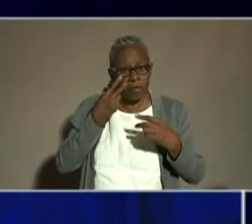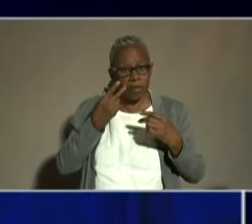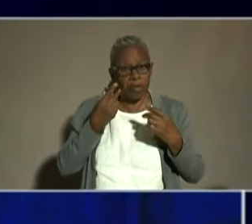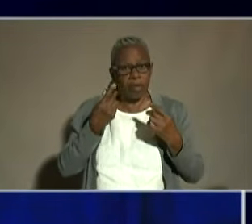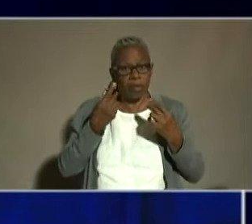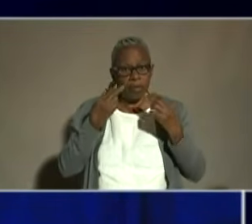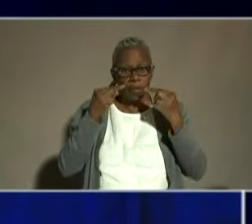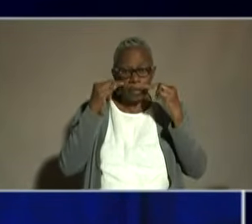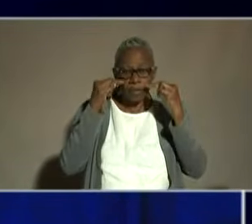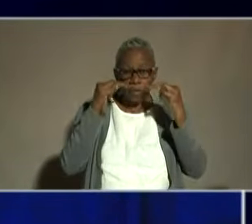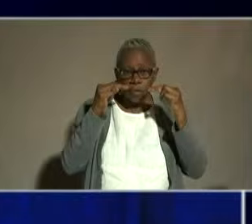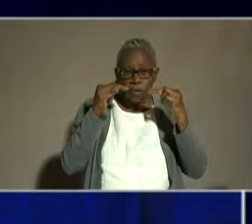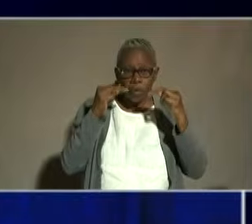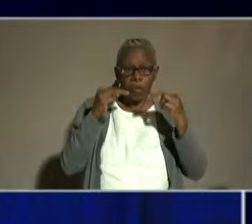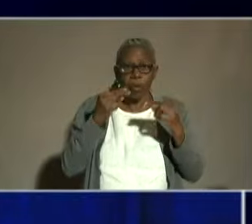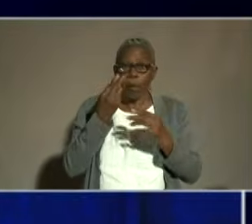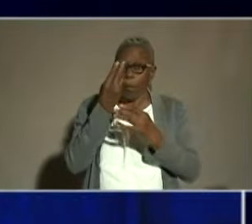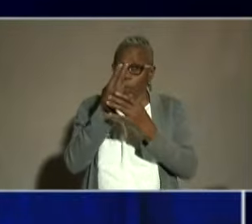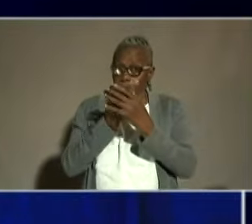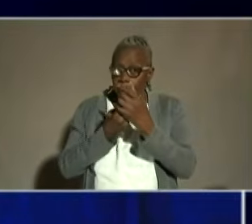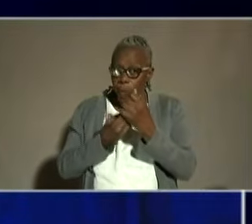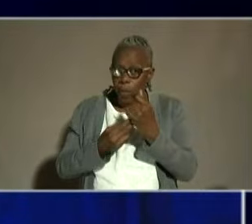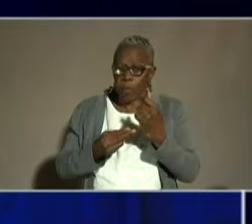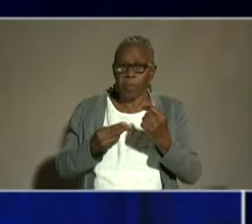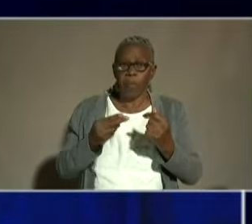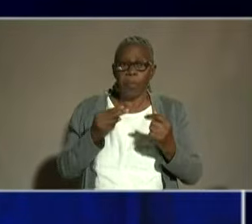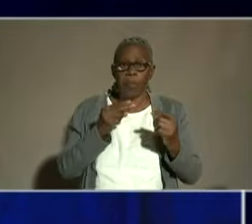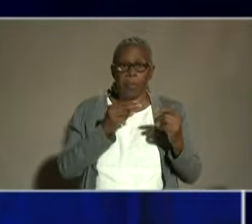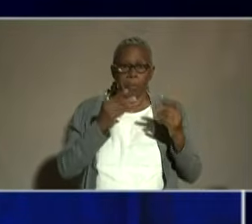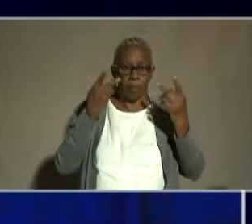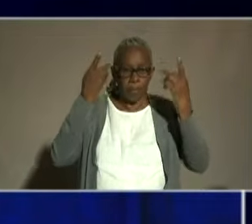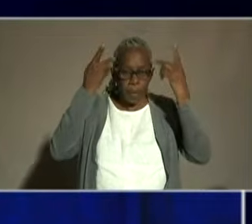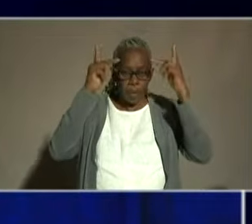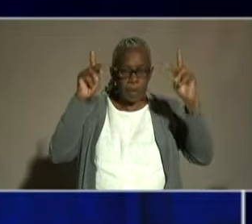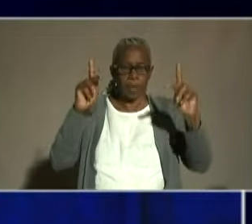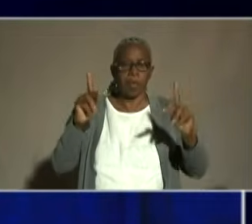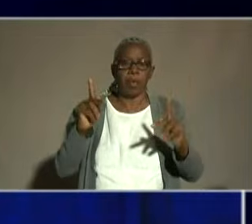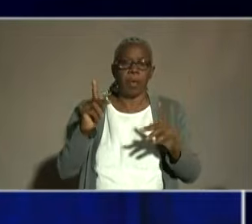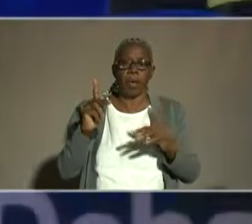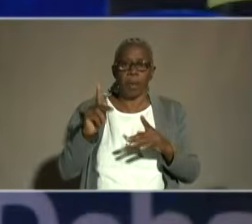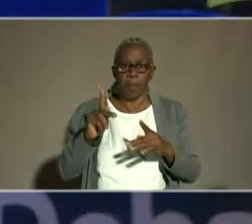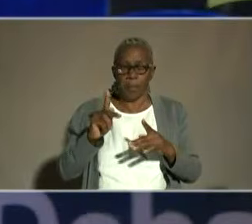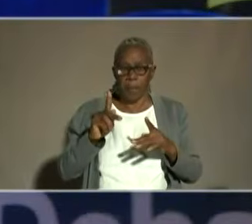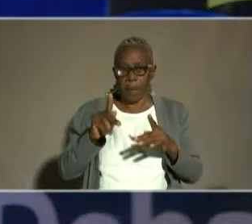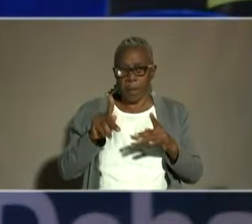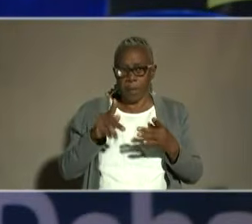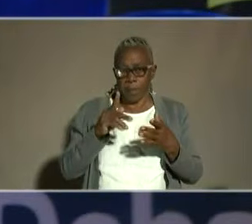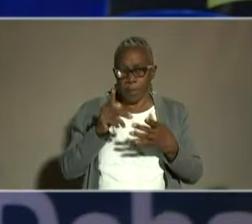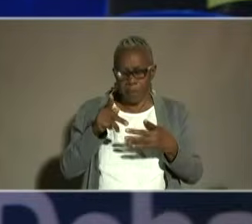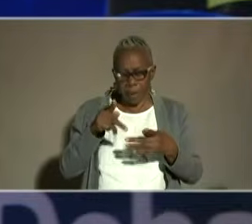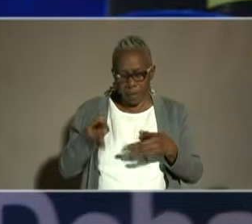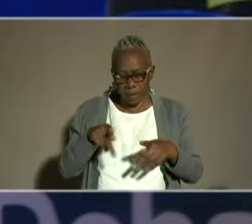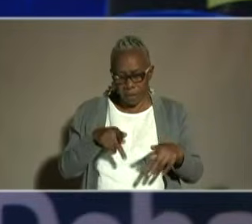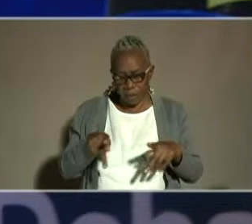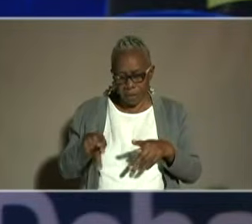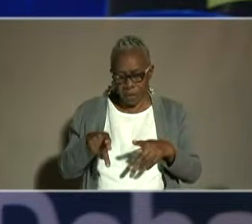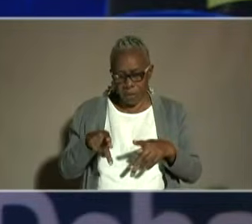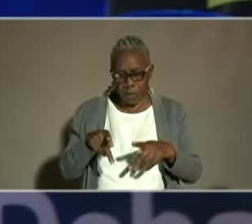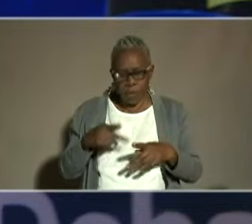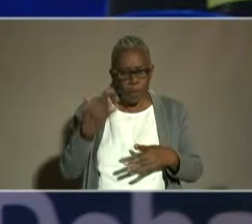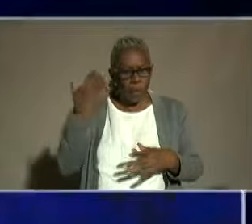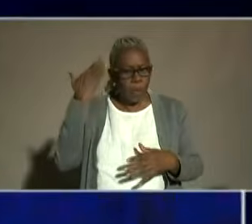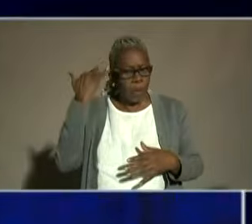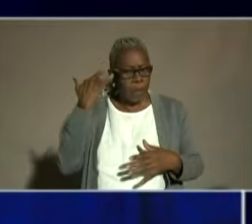journalists that both political parties objected to participating in the national debates. Why do both parties continue to undermine press